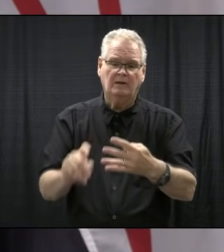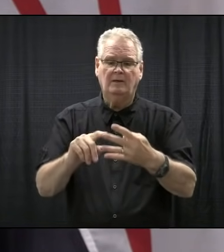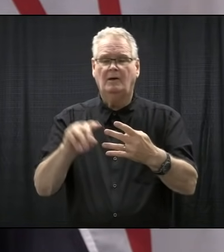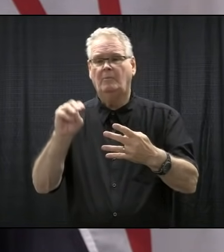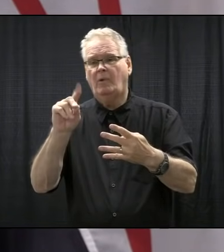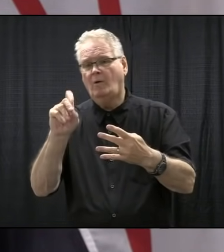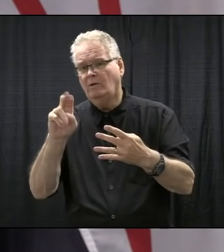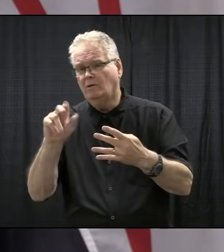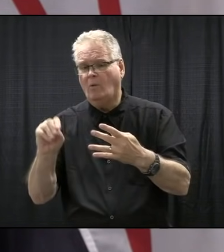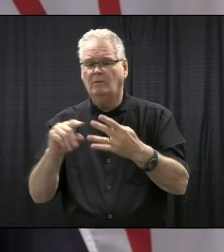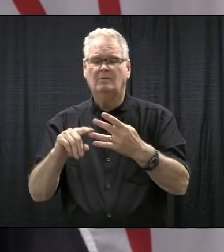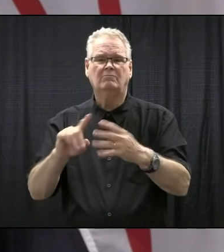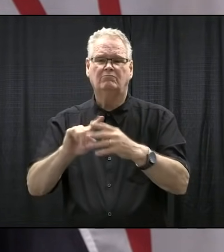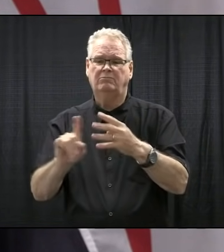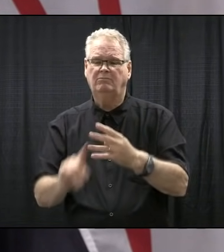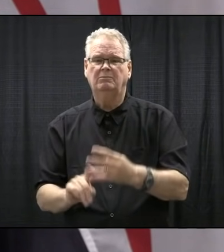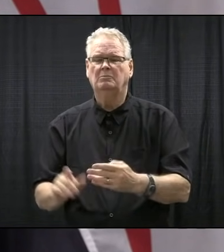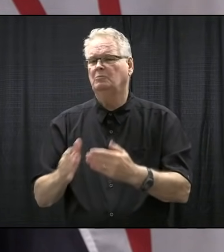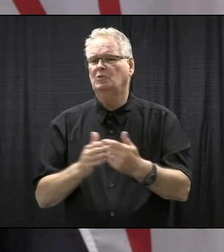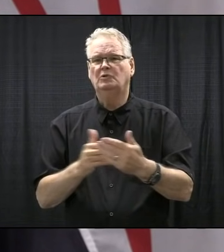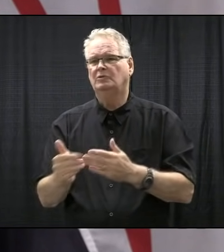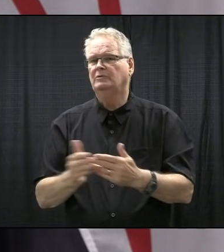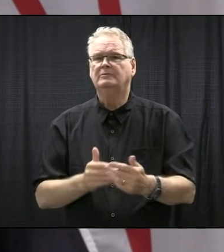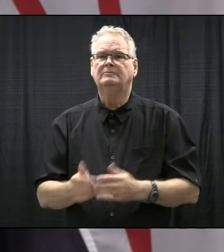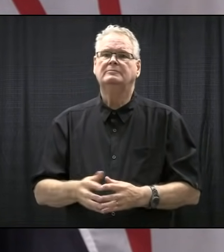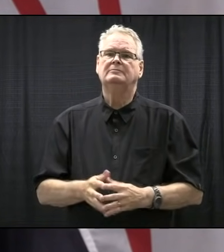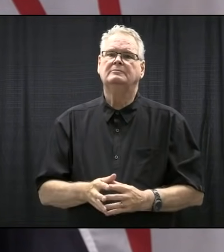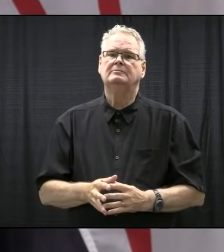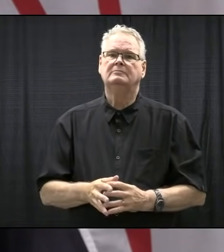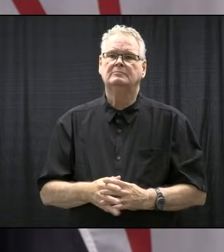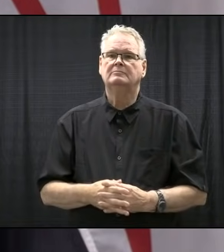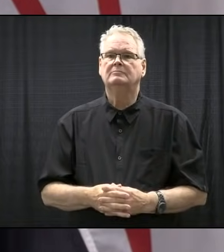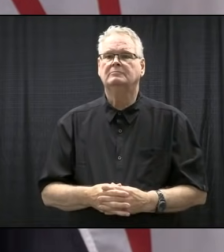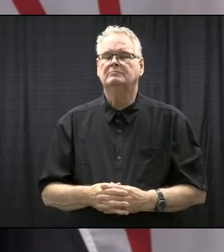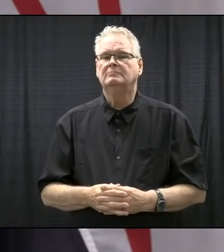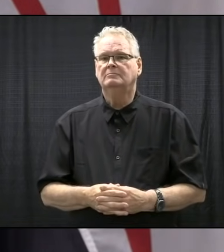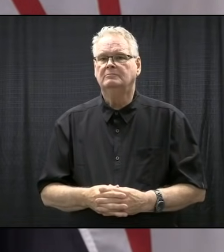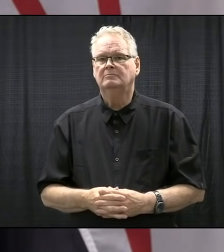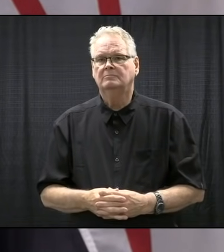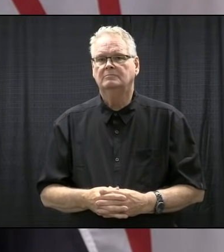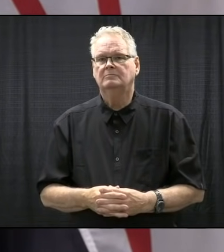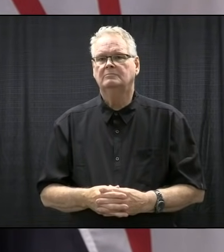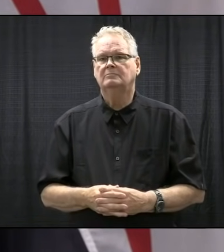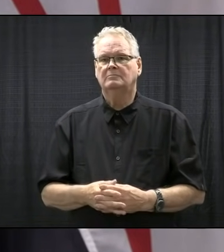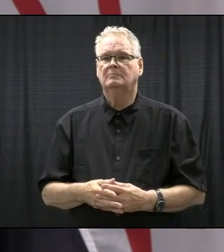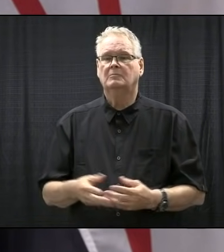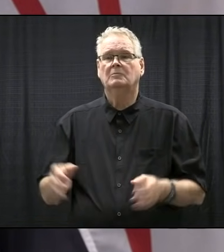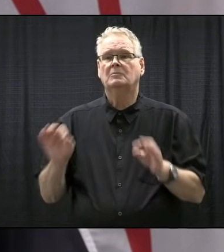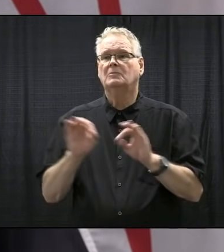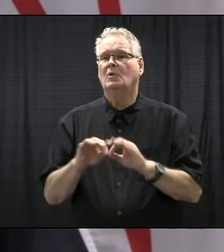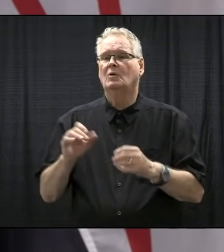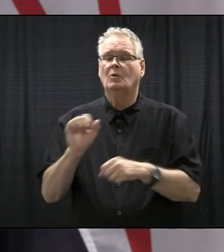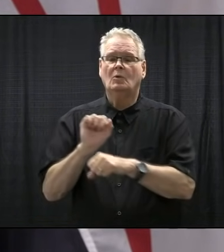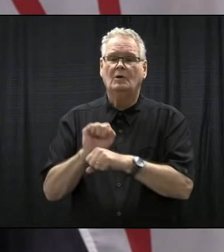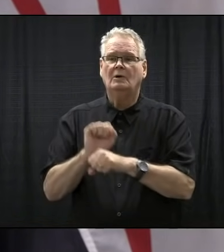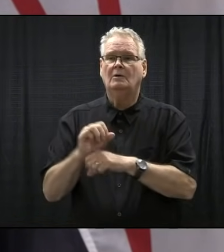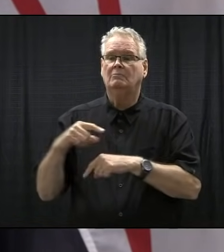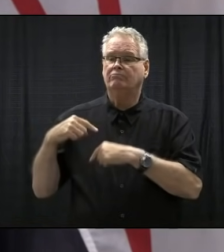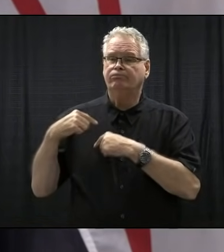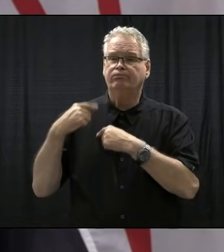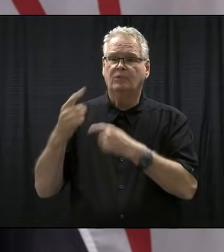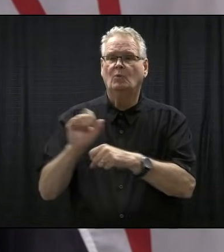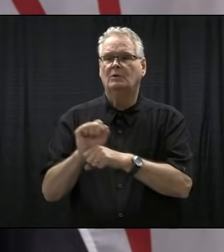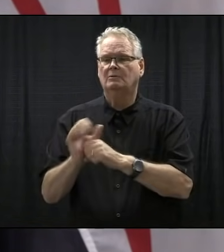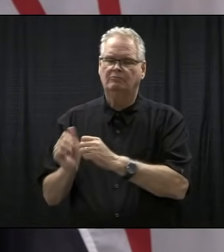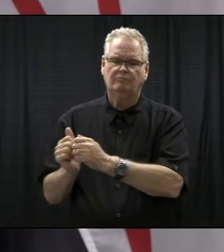as a province, we have risen to that challenge. That same kindness and caring needs to guide us through our vaccination program as